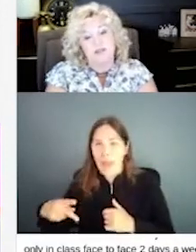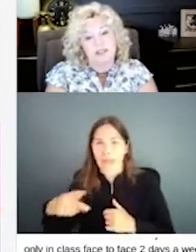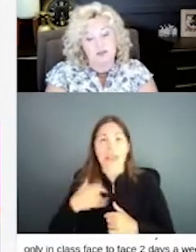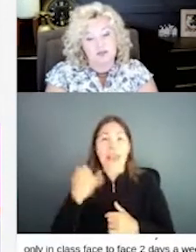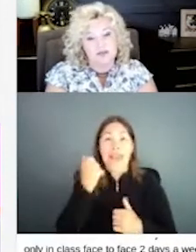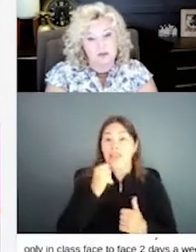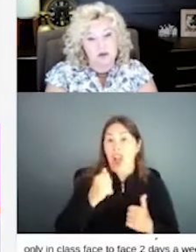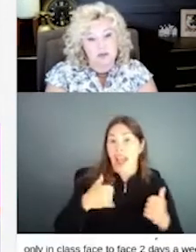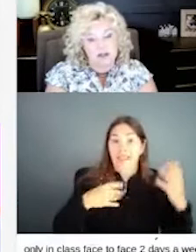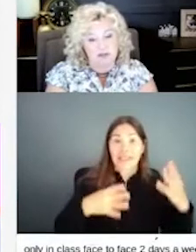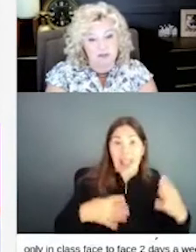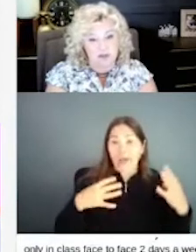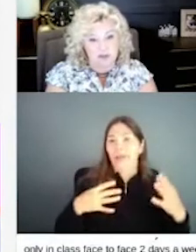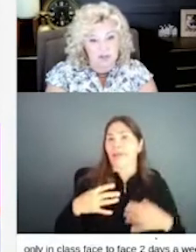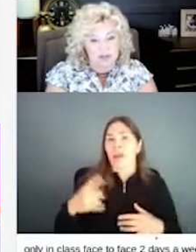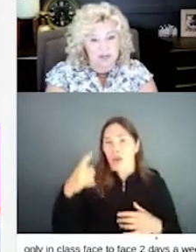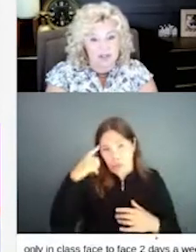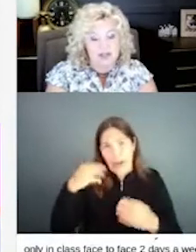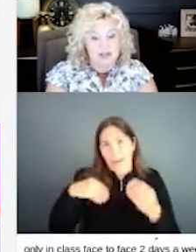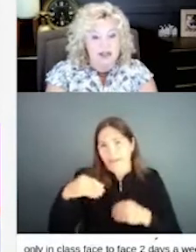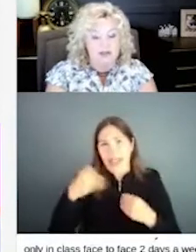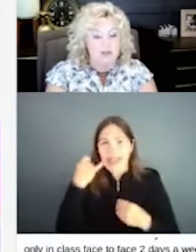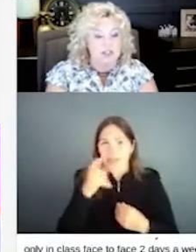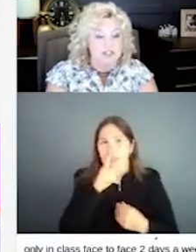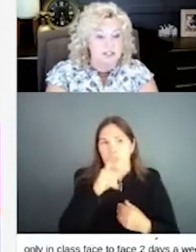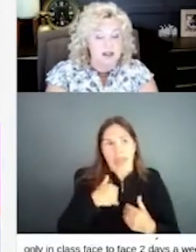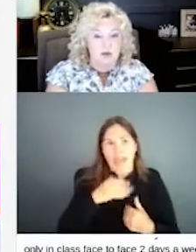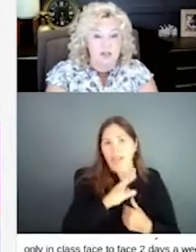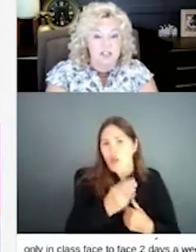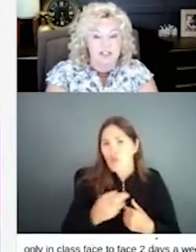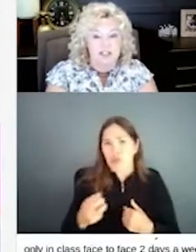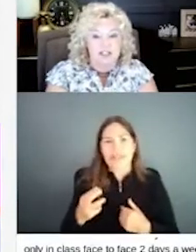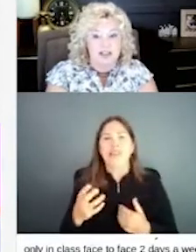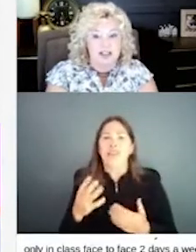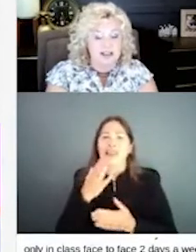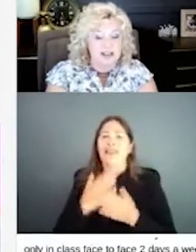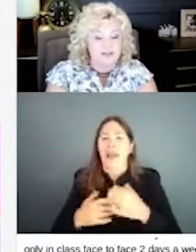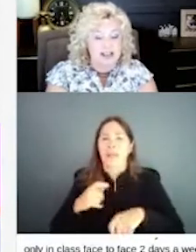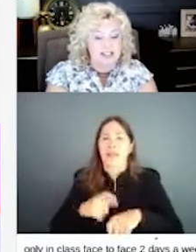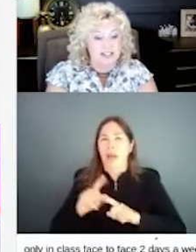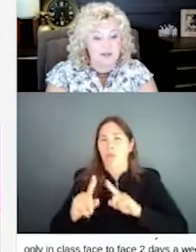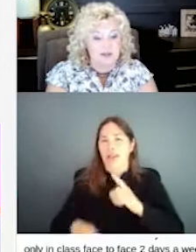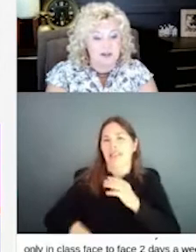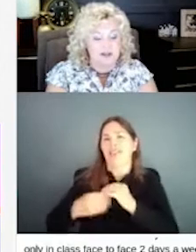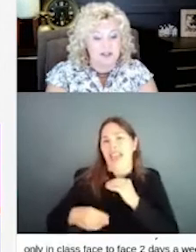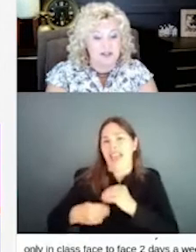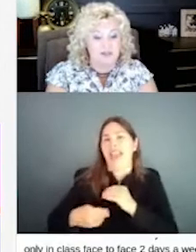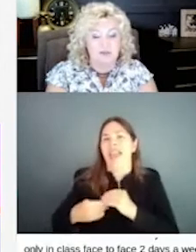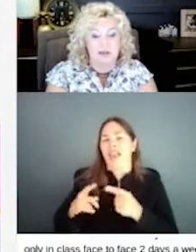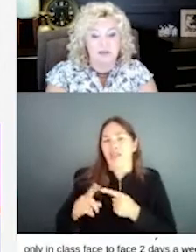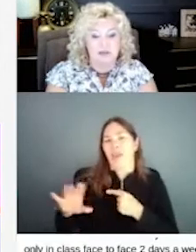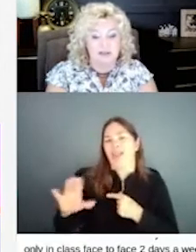new platform with all of their new resources. And they're just-in-time questions that they have added to their